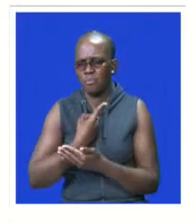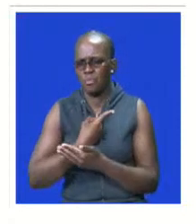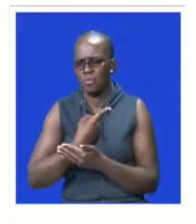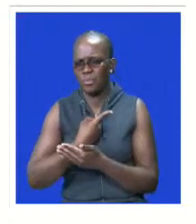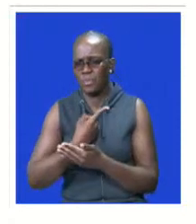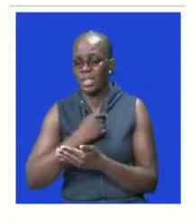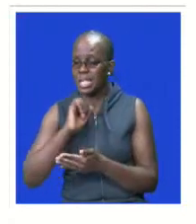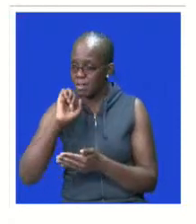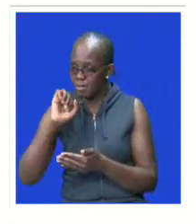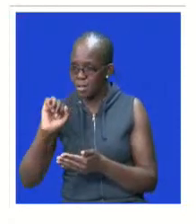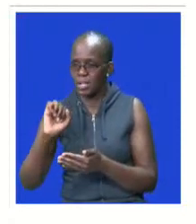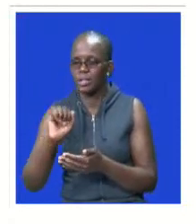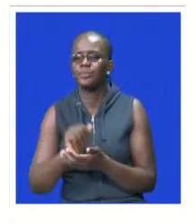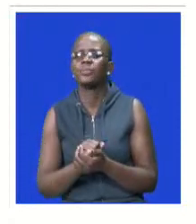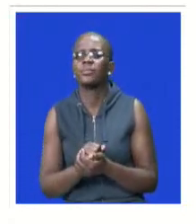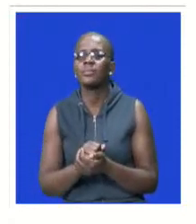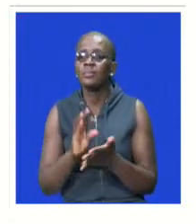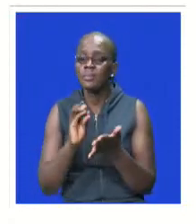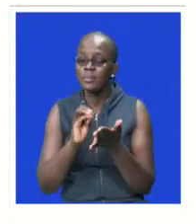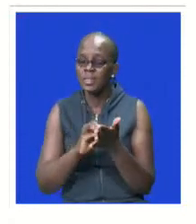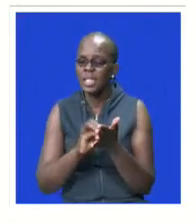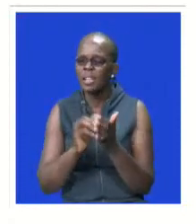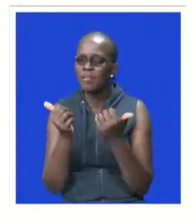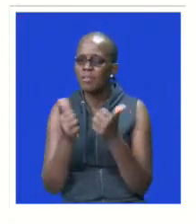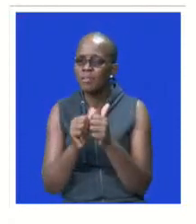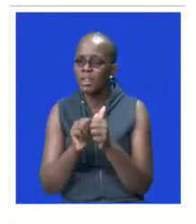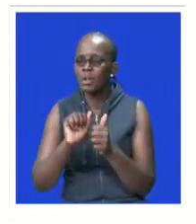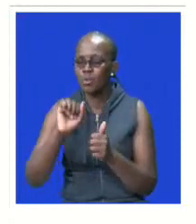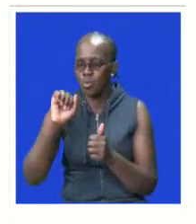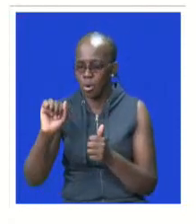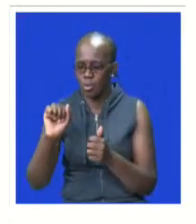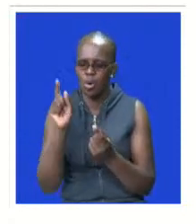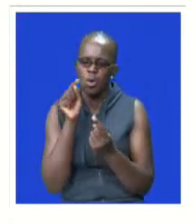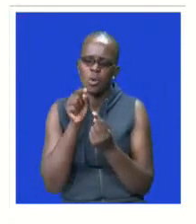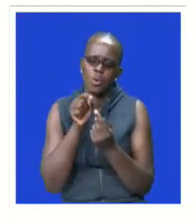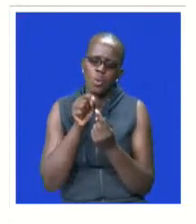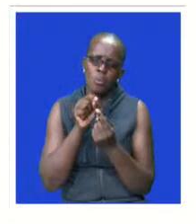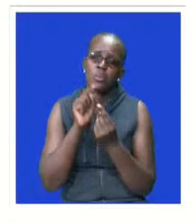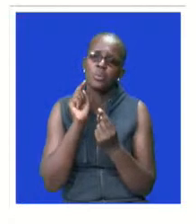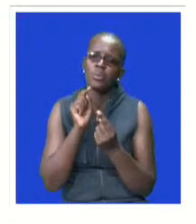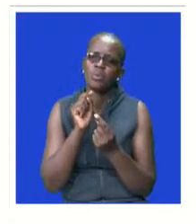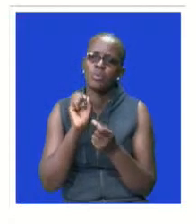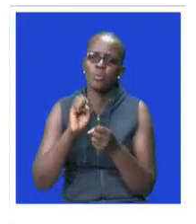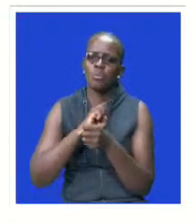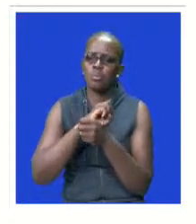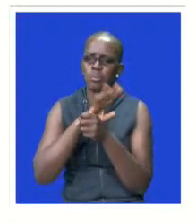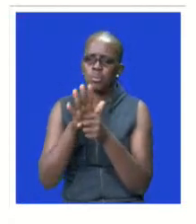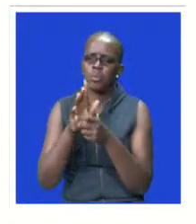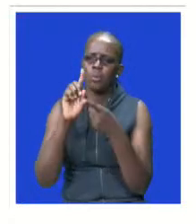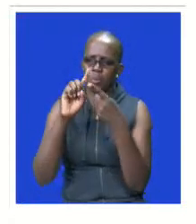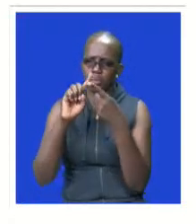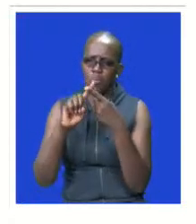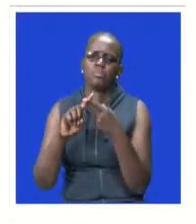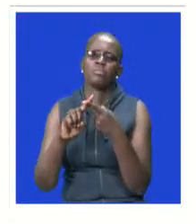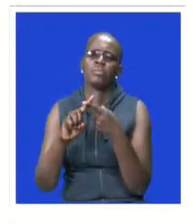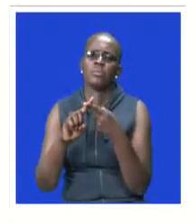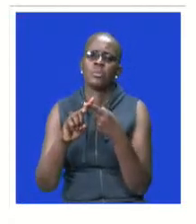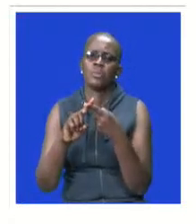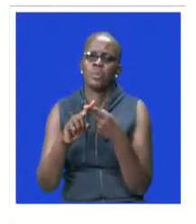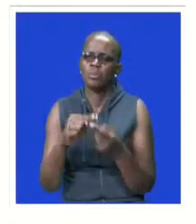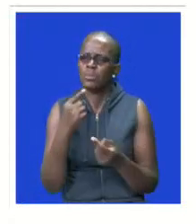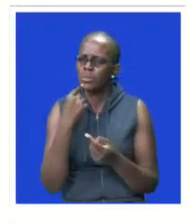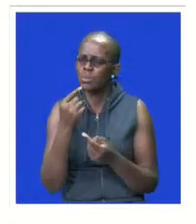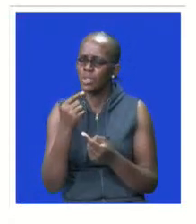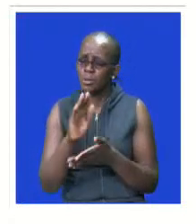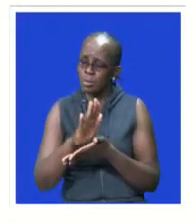of yours and he or she has recently tested positive for COVID-19 and then has been told